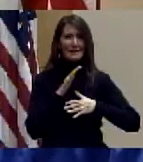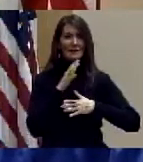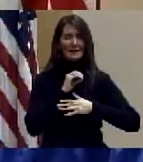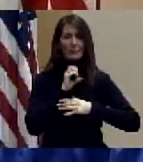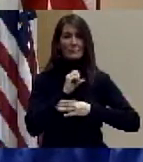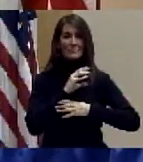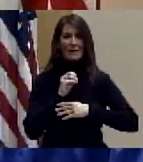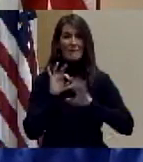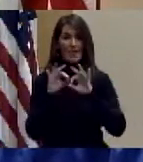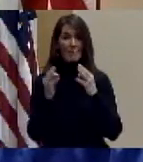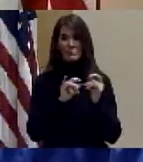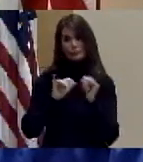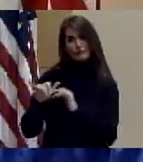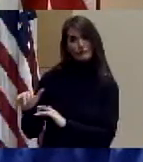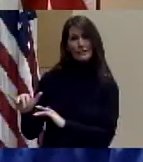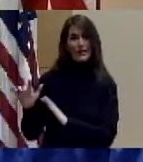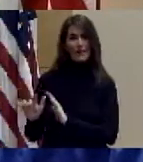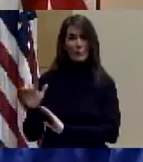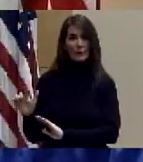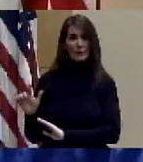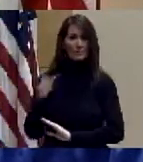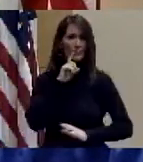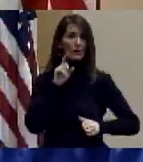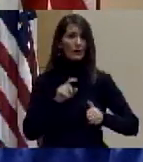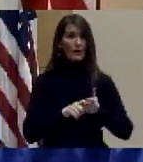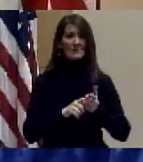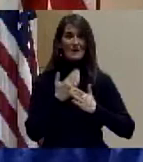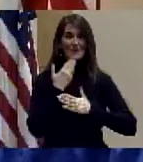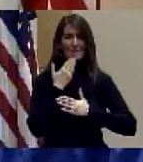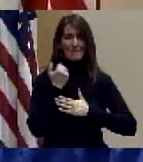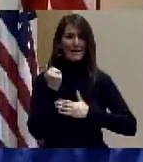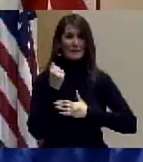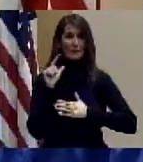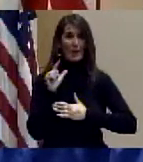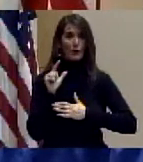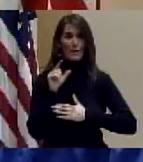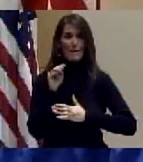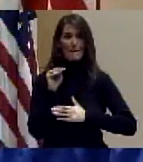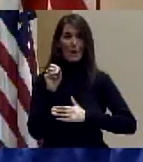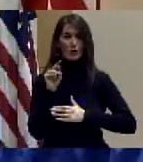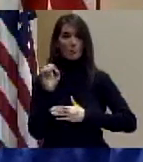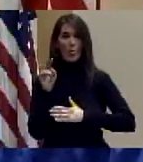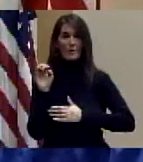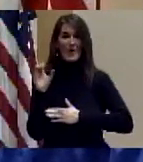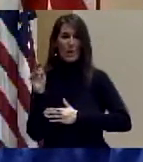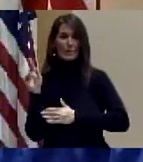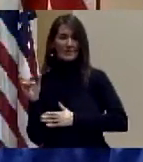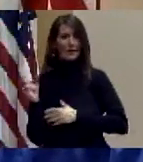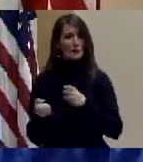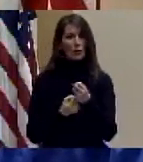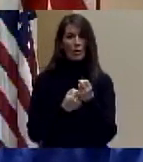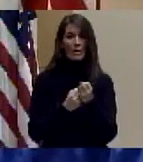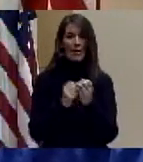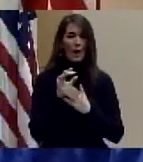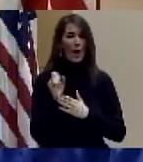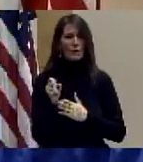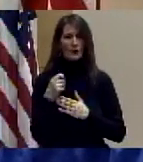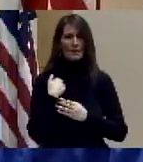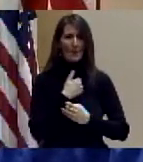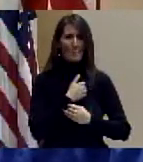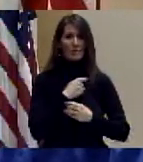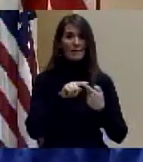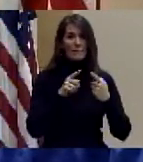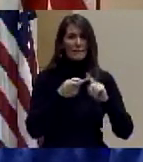families. Recognized as the best library in Monroe County and supported by hundreds of members of the Friends of the